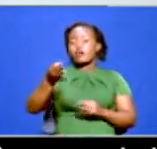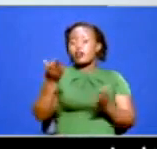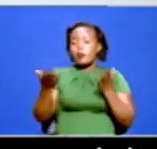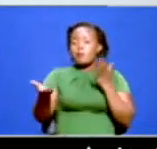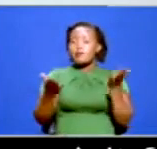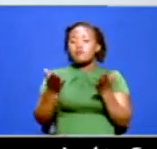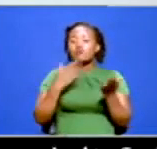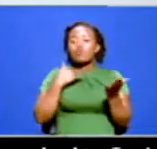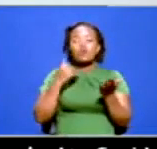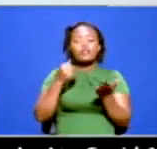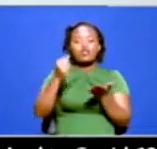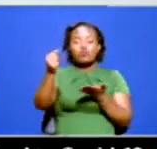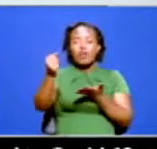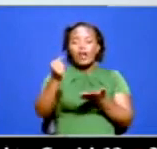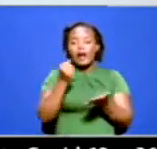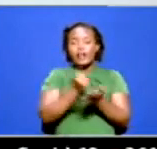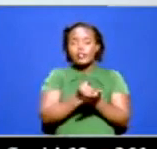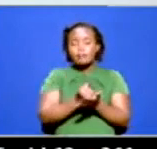also